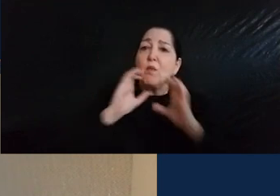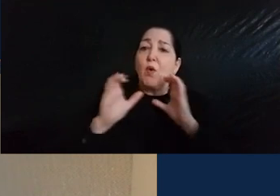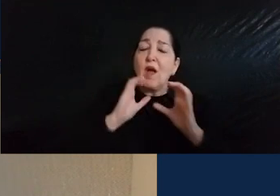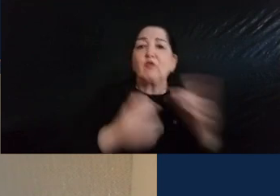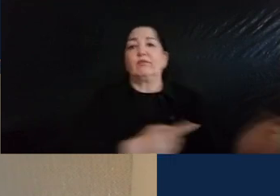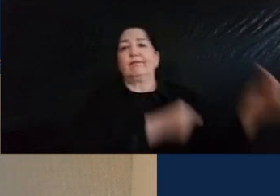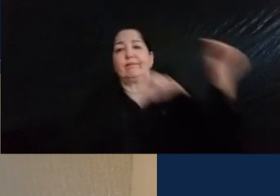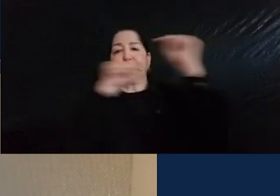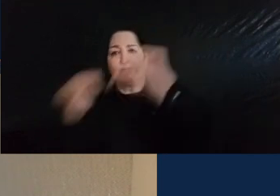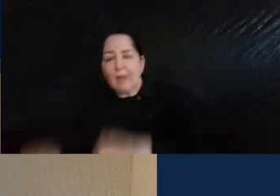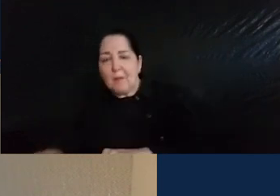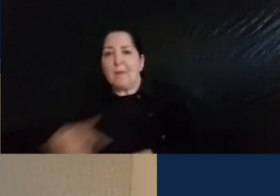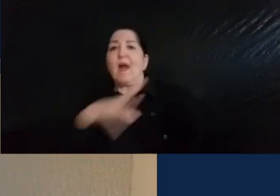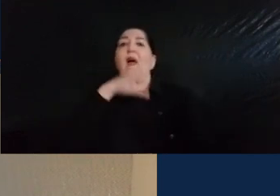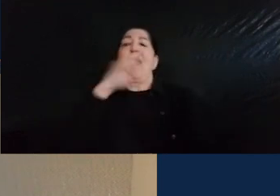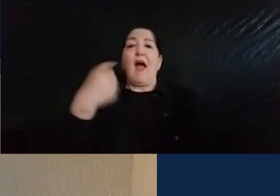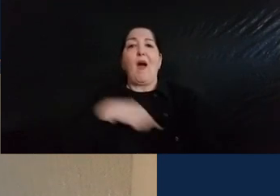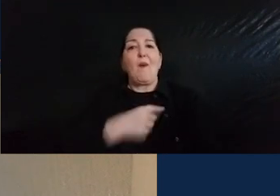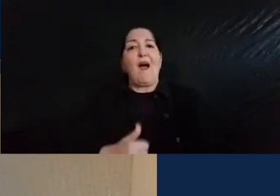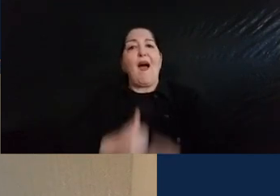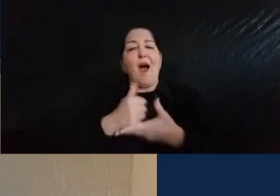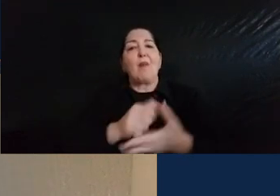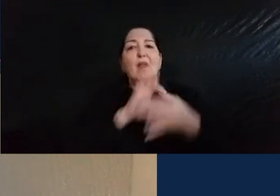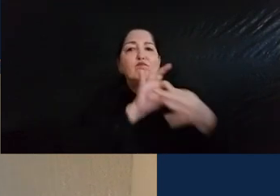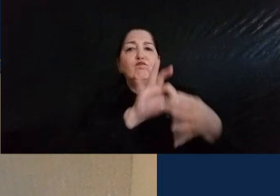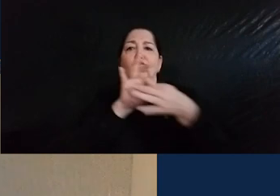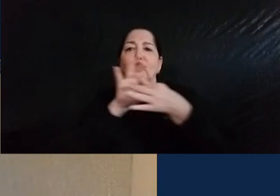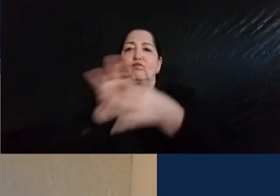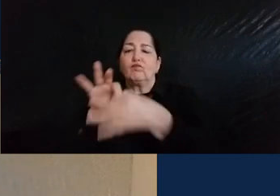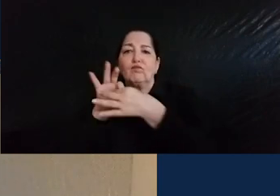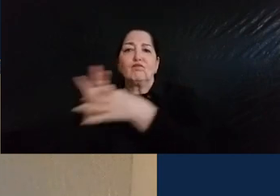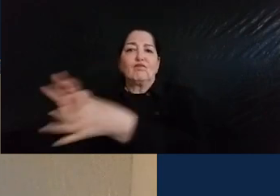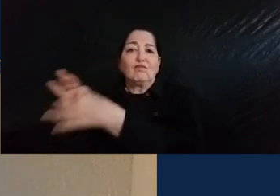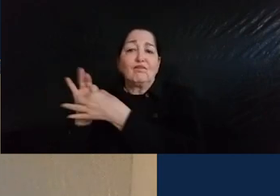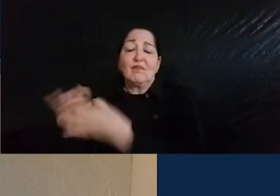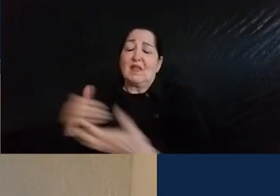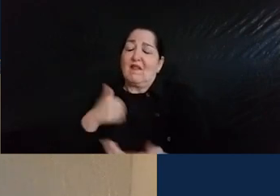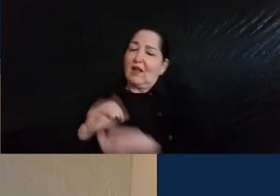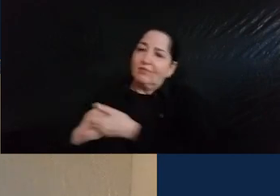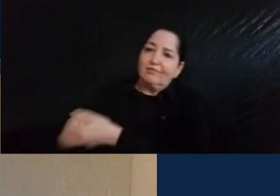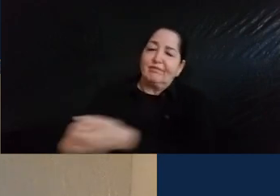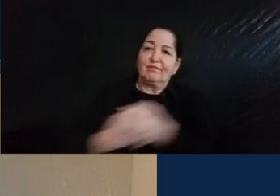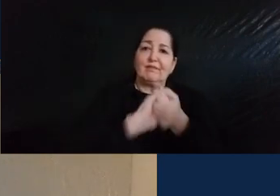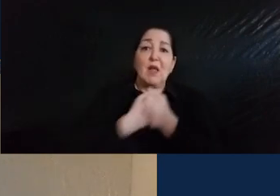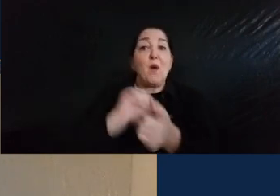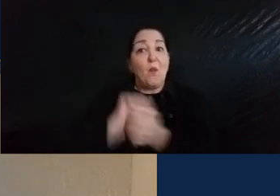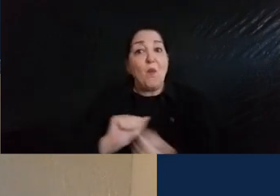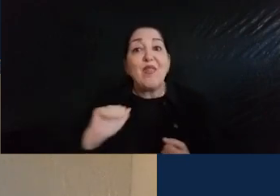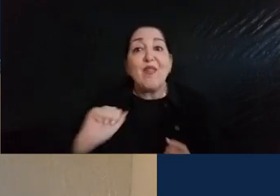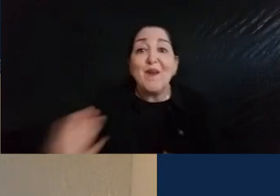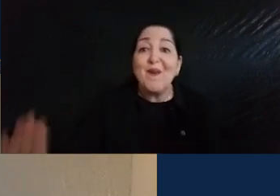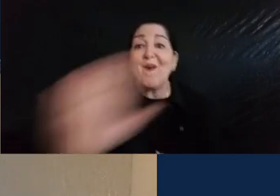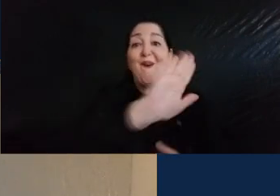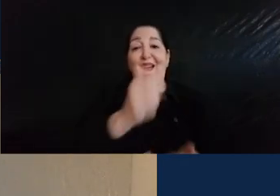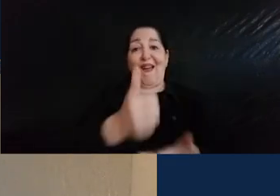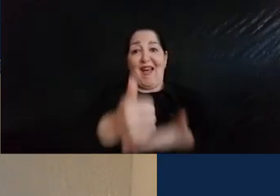important human bonds through communication. With your help, tonight, we are going to raise